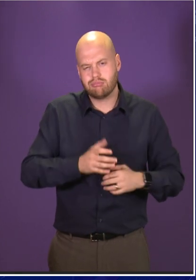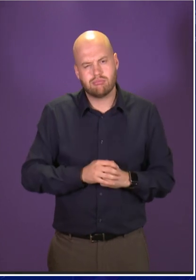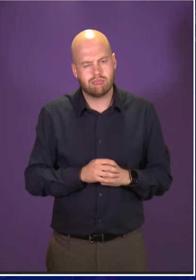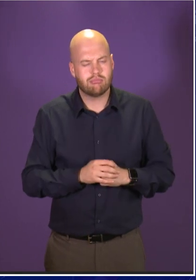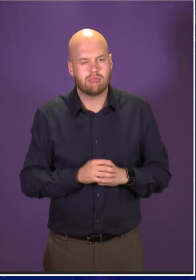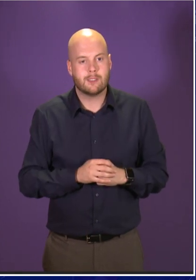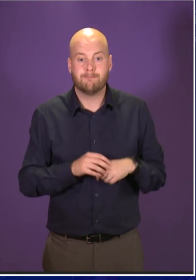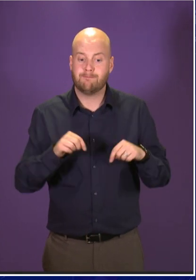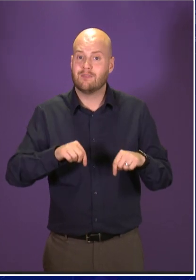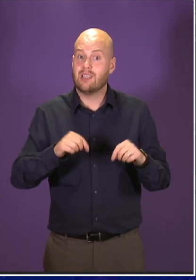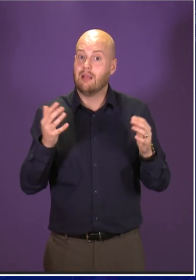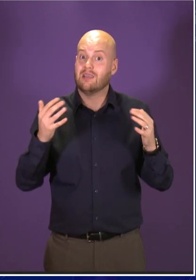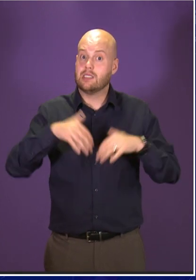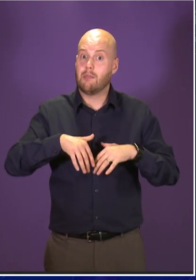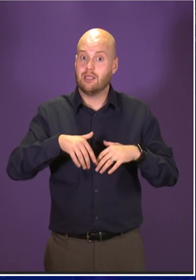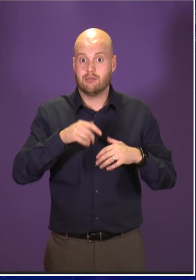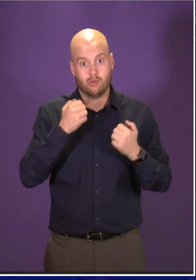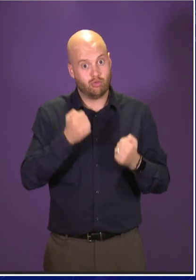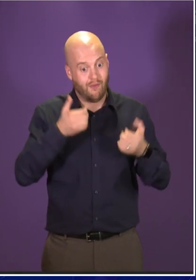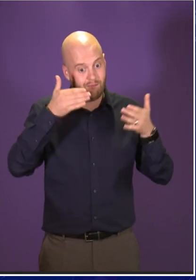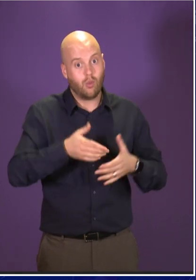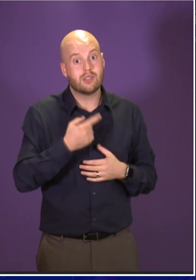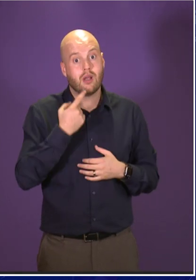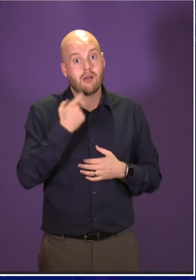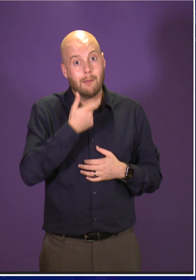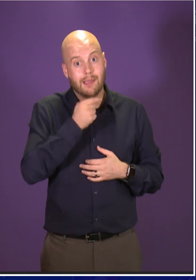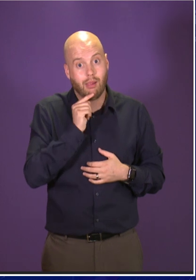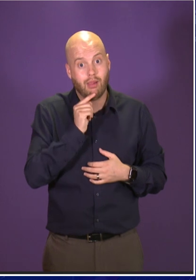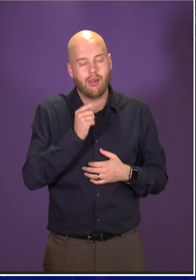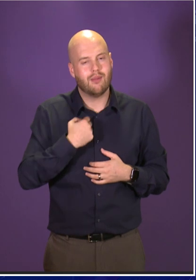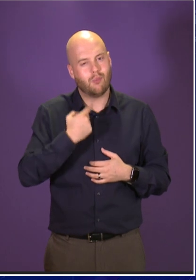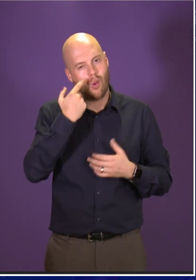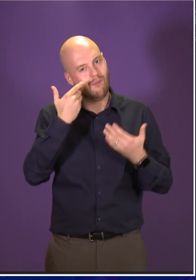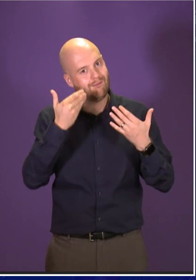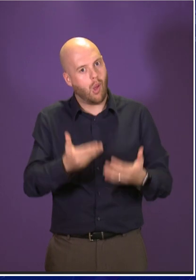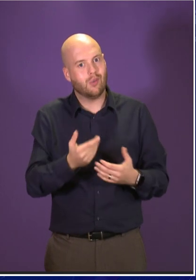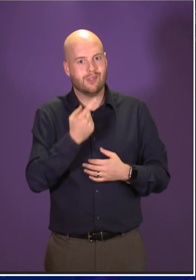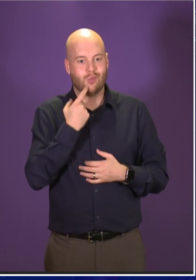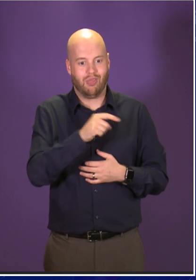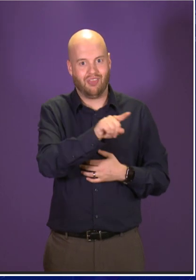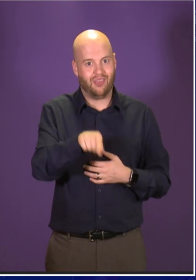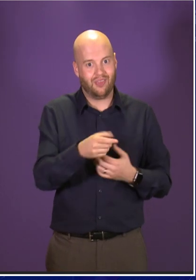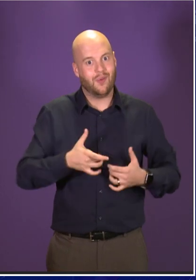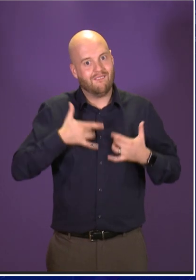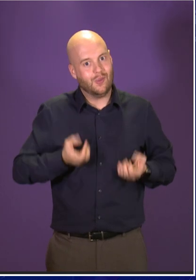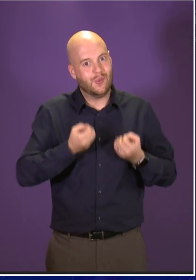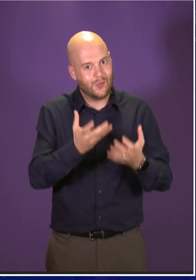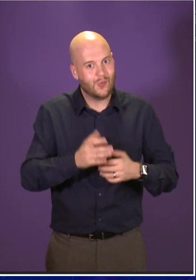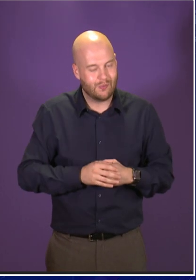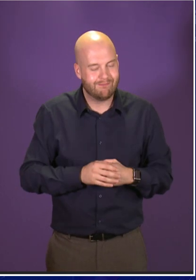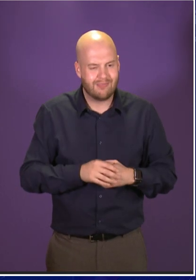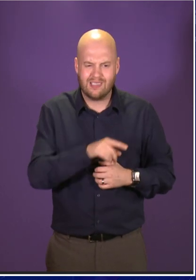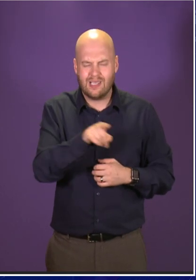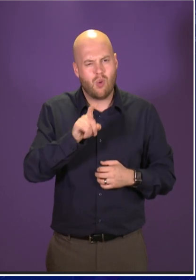strong focus on young people, and I look forward to the telling contribution the youth delegates will make. They will be vocal, they